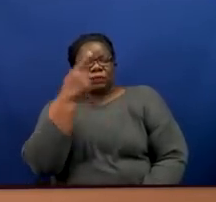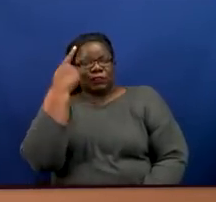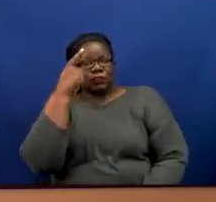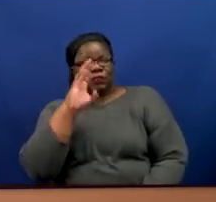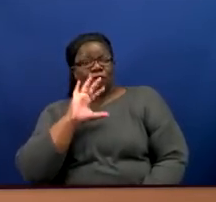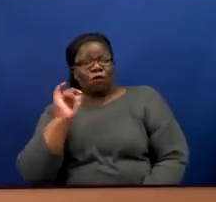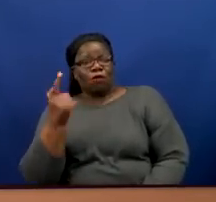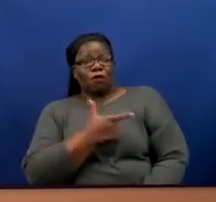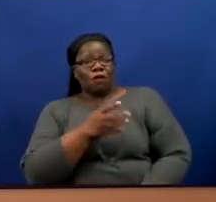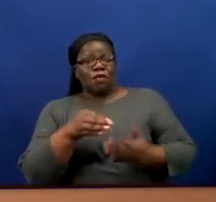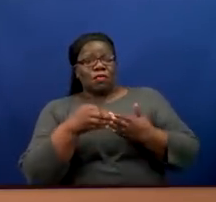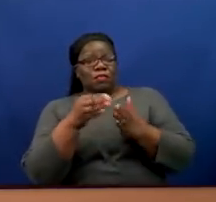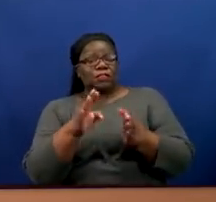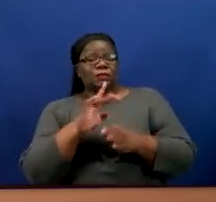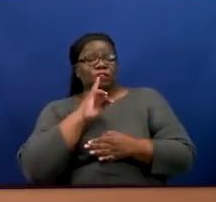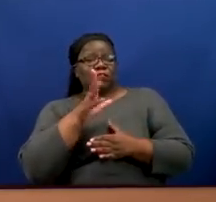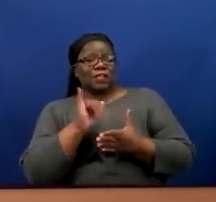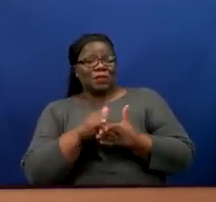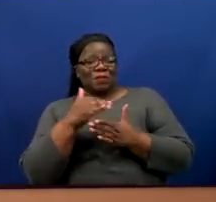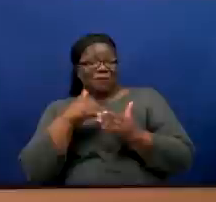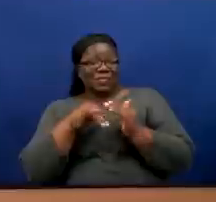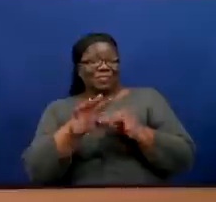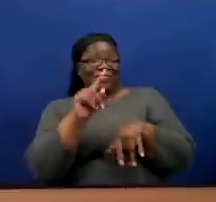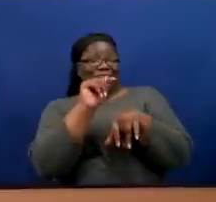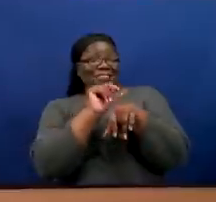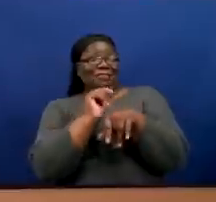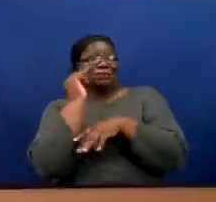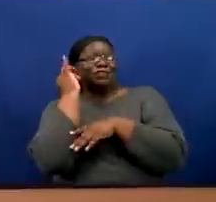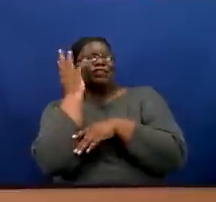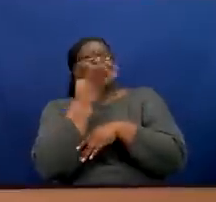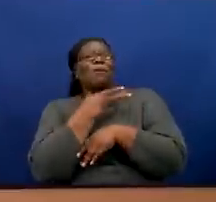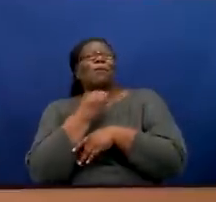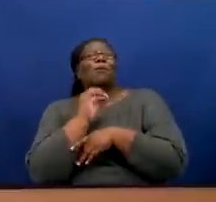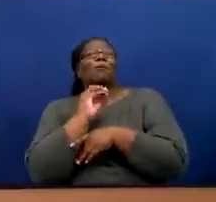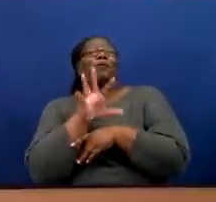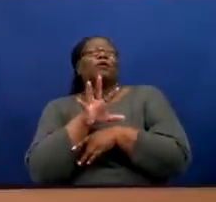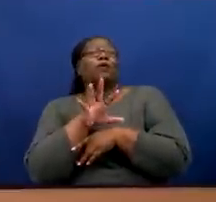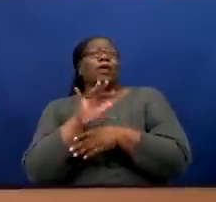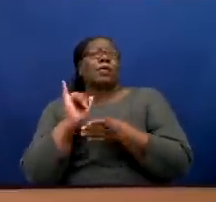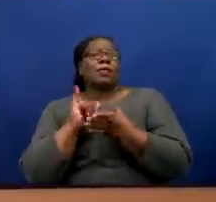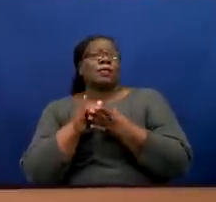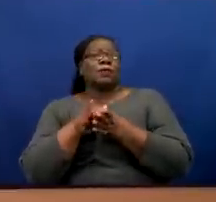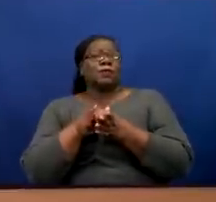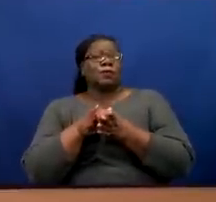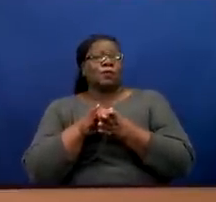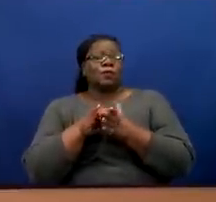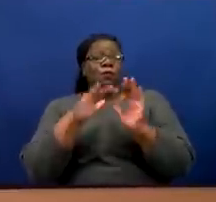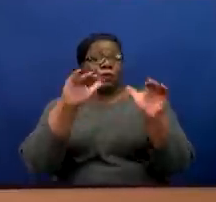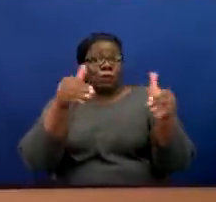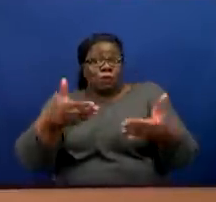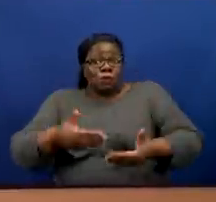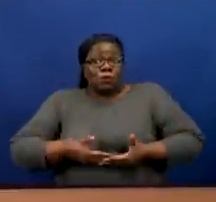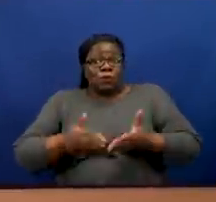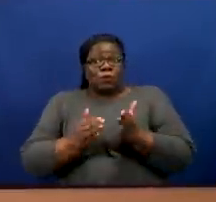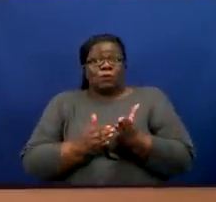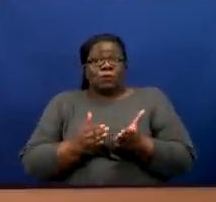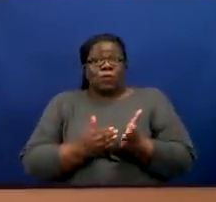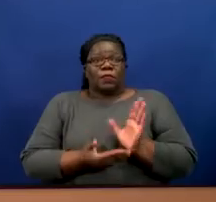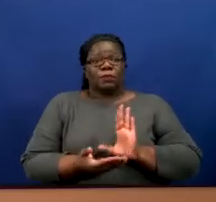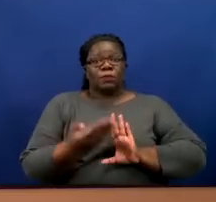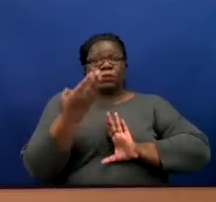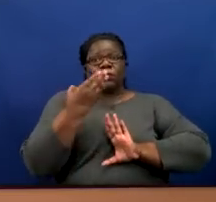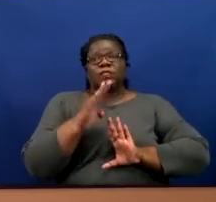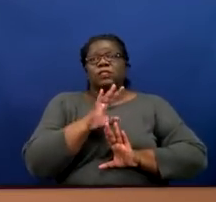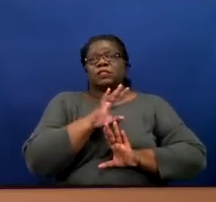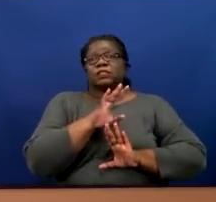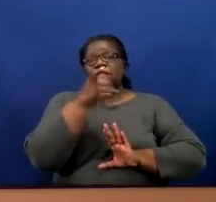make sure when we go into this beautiful house, we usher in the presence of the living God. That presence